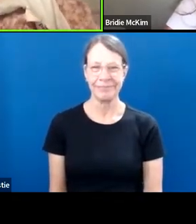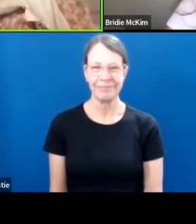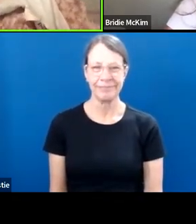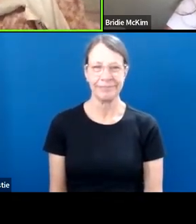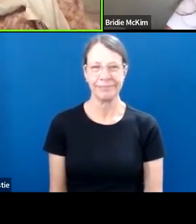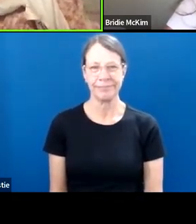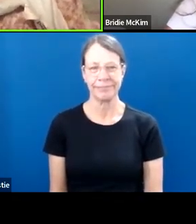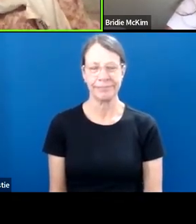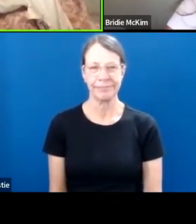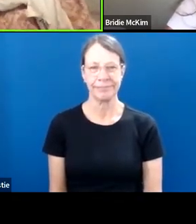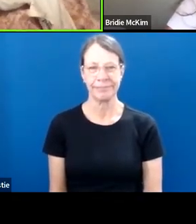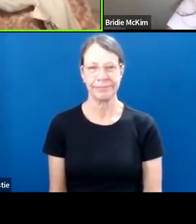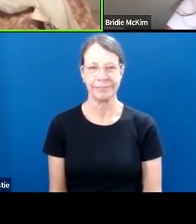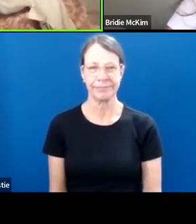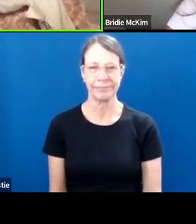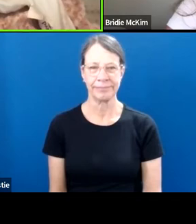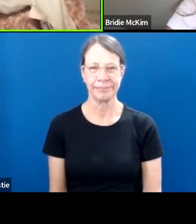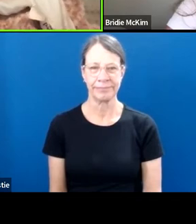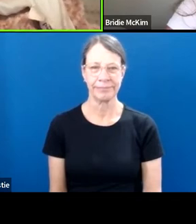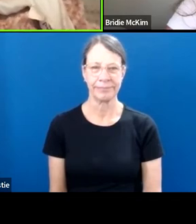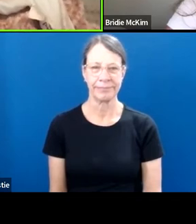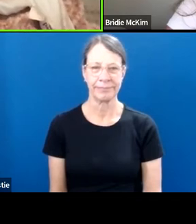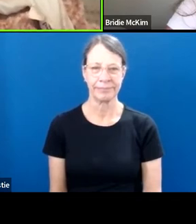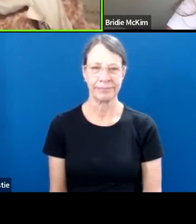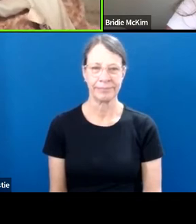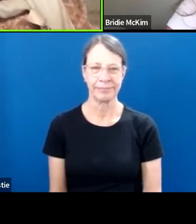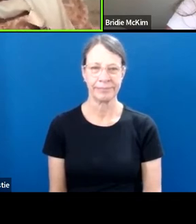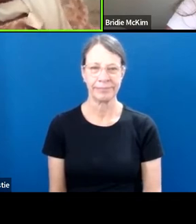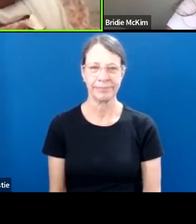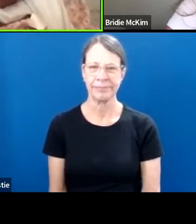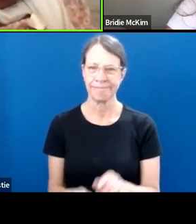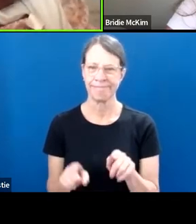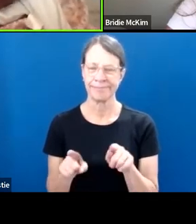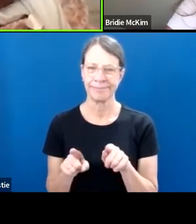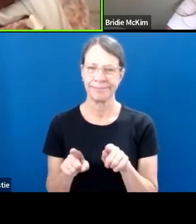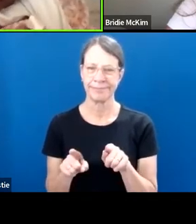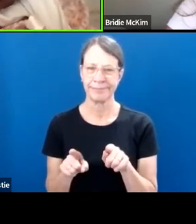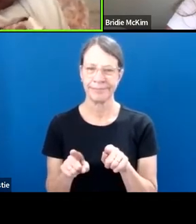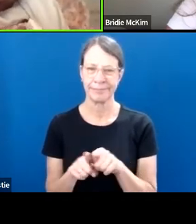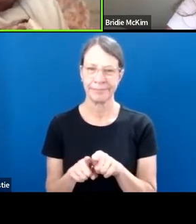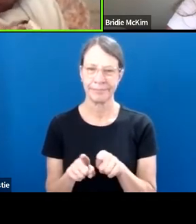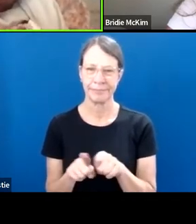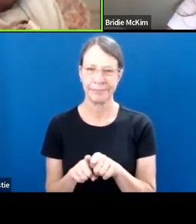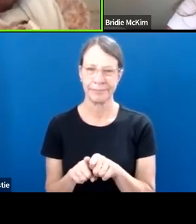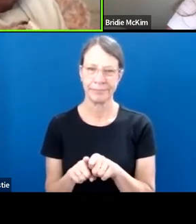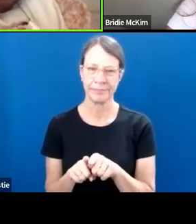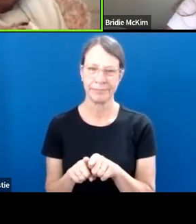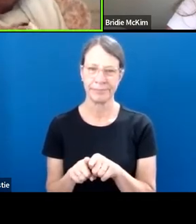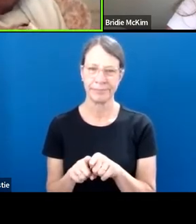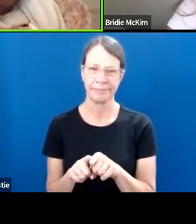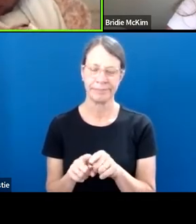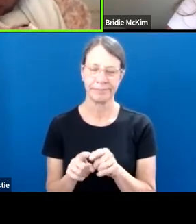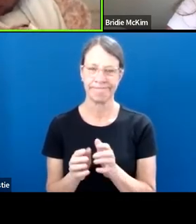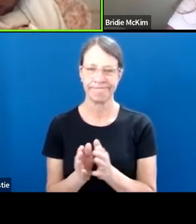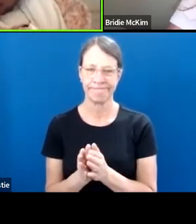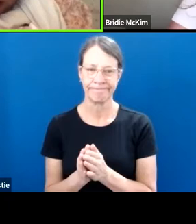Whether or not, you know, and often it's about being,